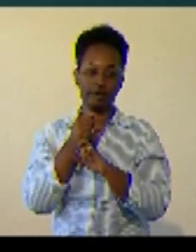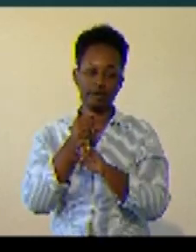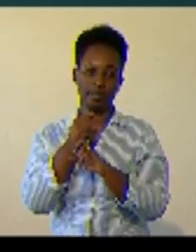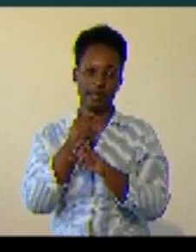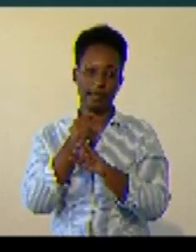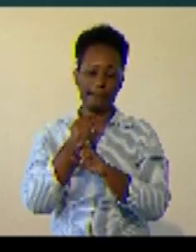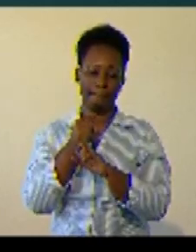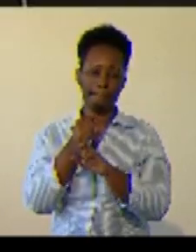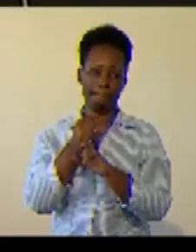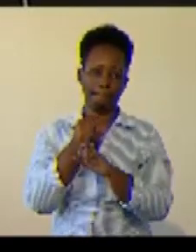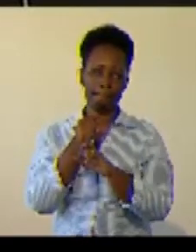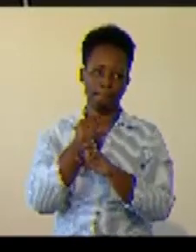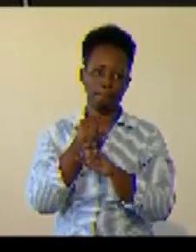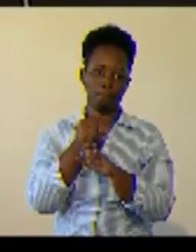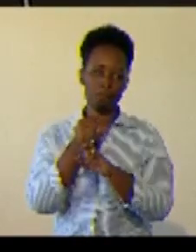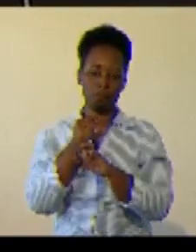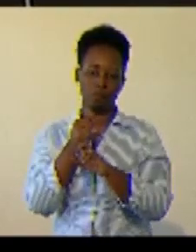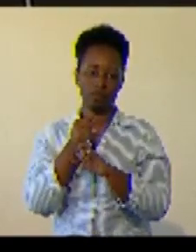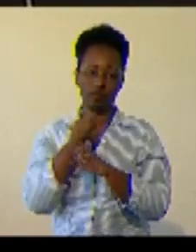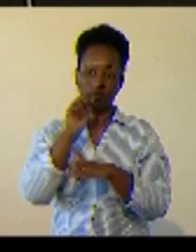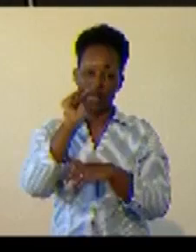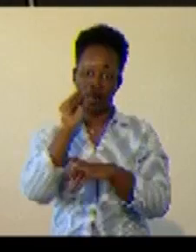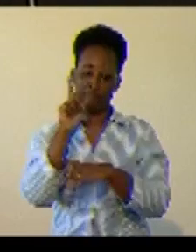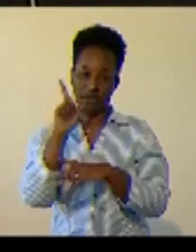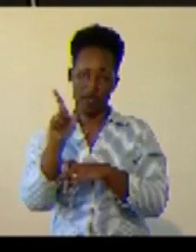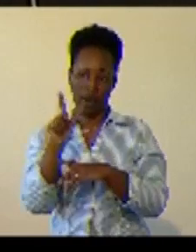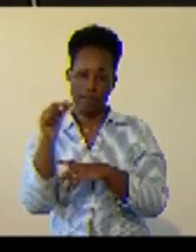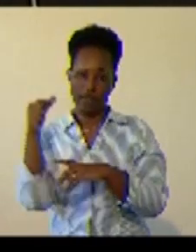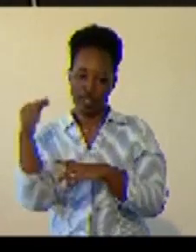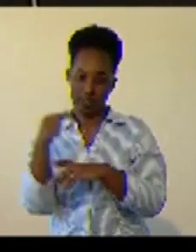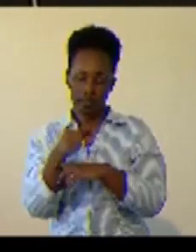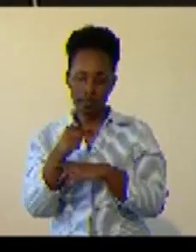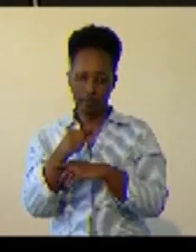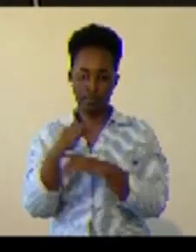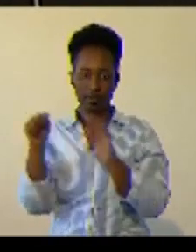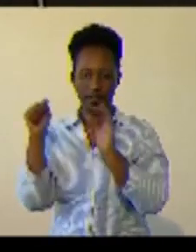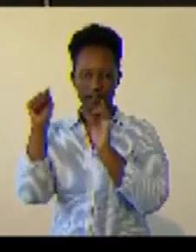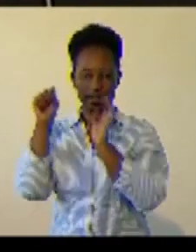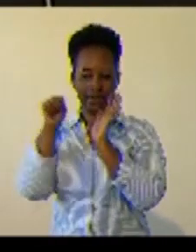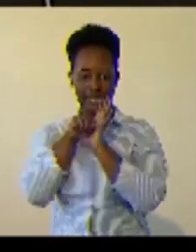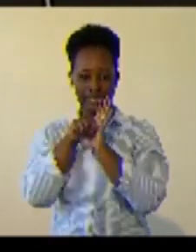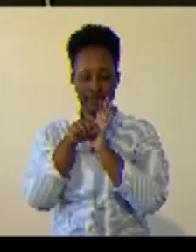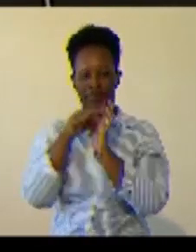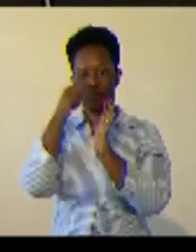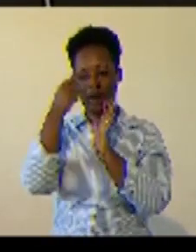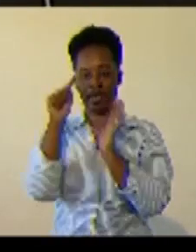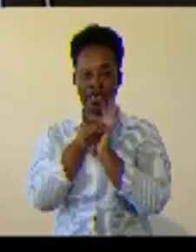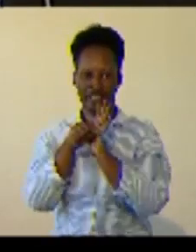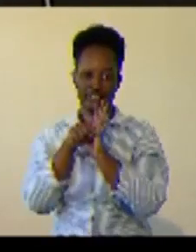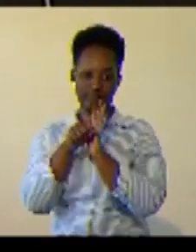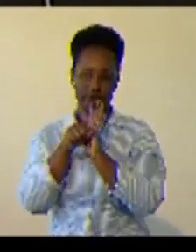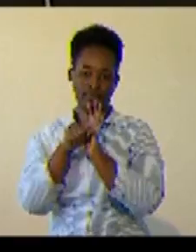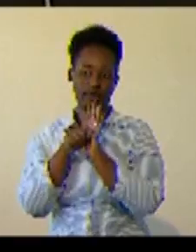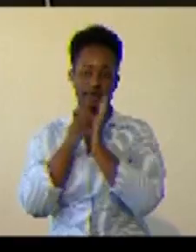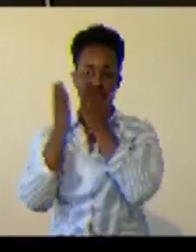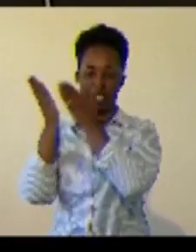1 electron, and we get aluminium gaseous negative, 1 negative. That is